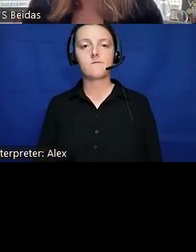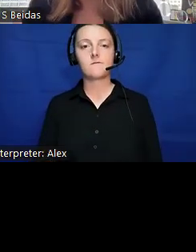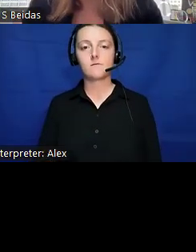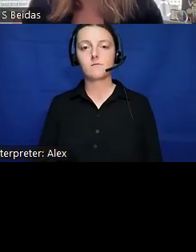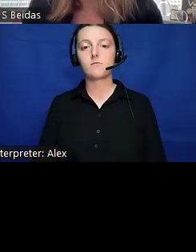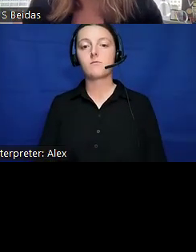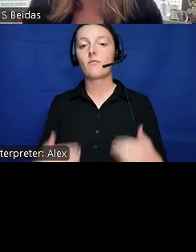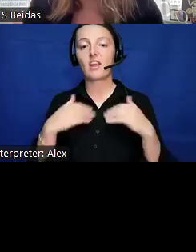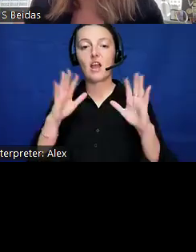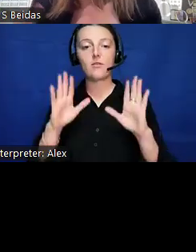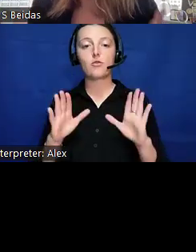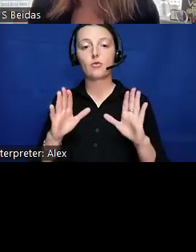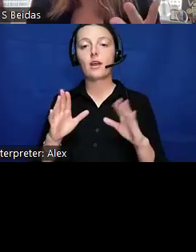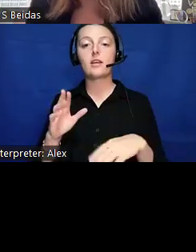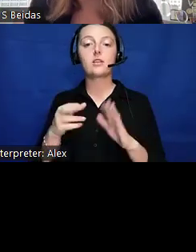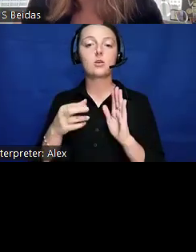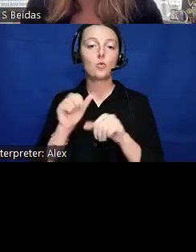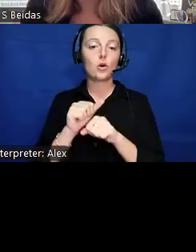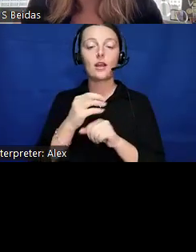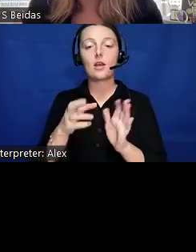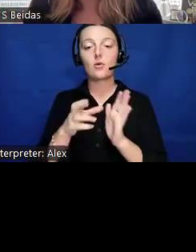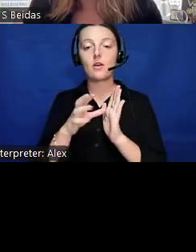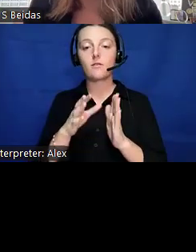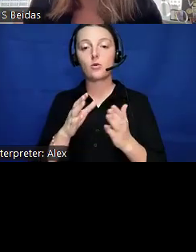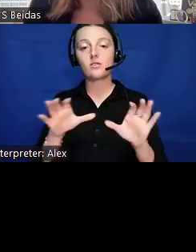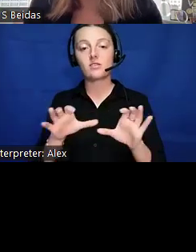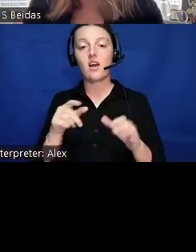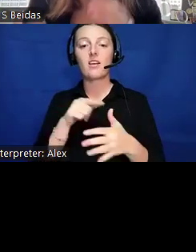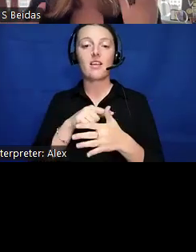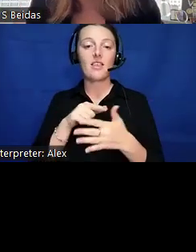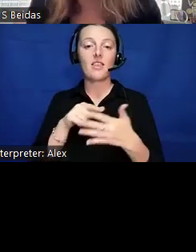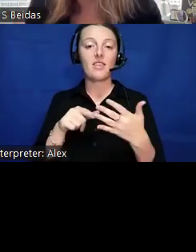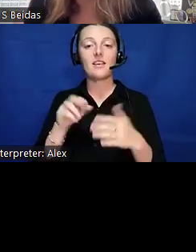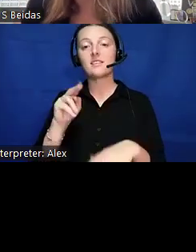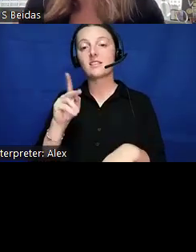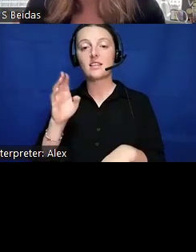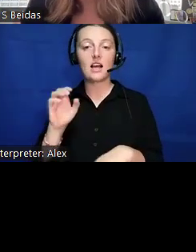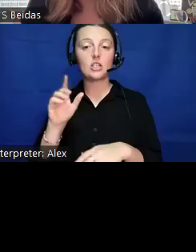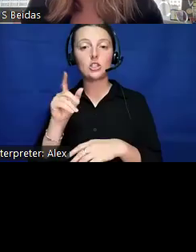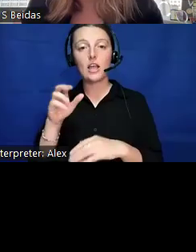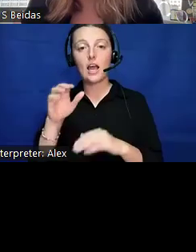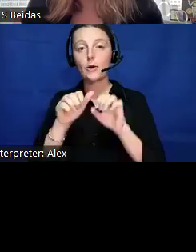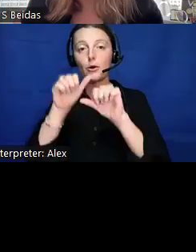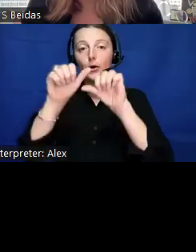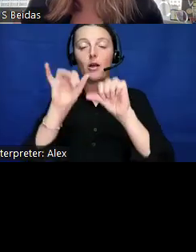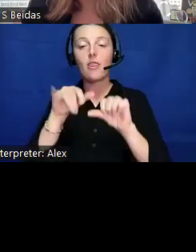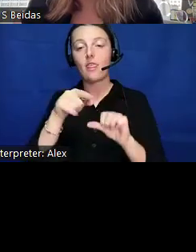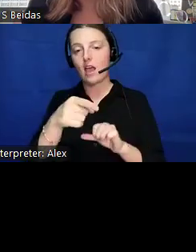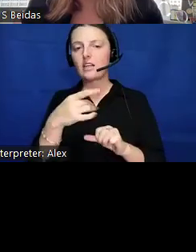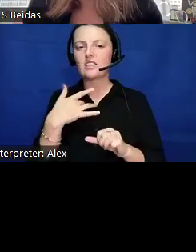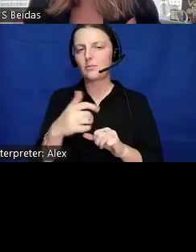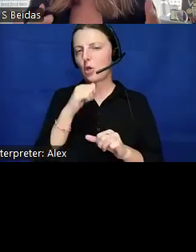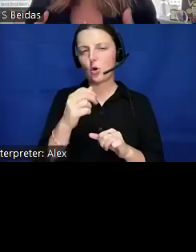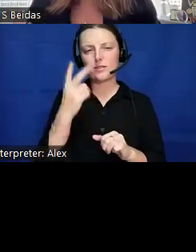nice way to think about some strategies or interventions to support people and places in doing the things that you don't traditionally see in